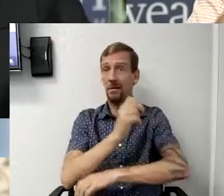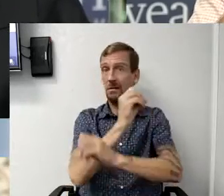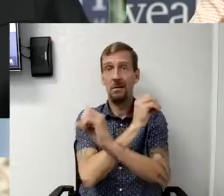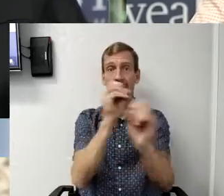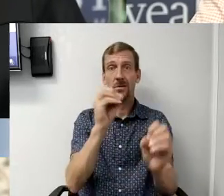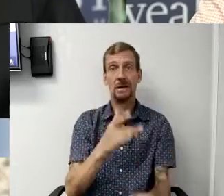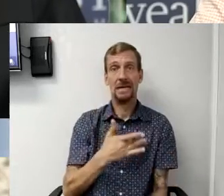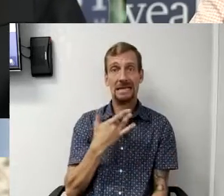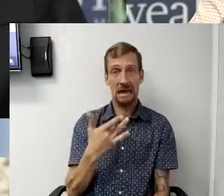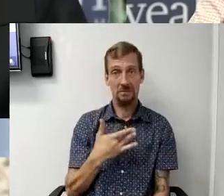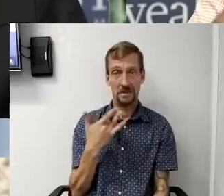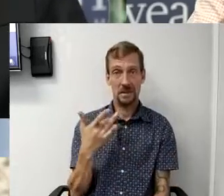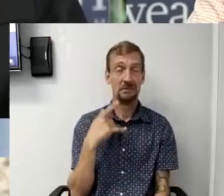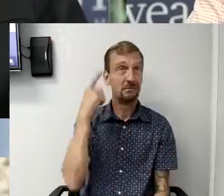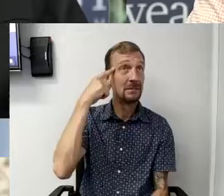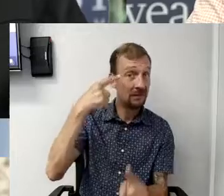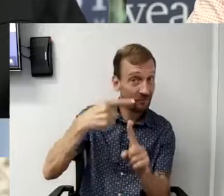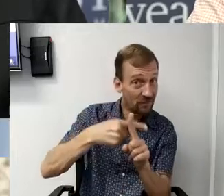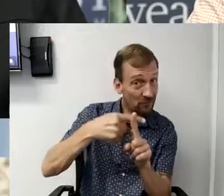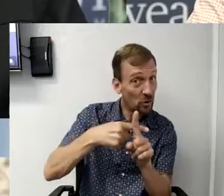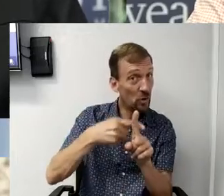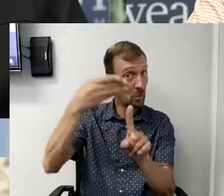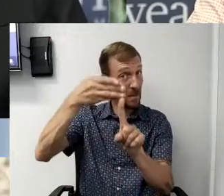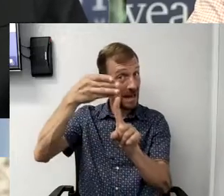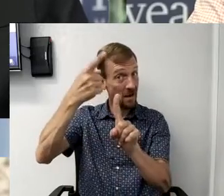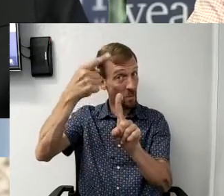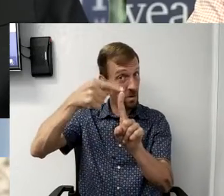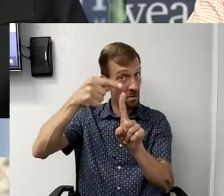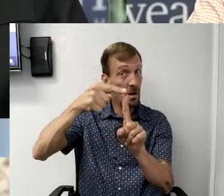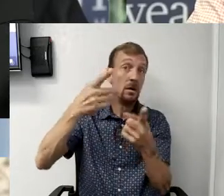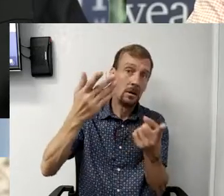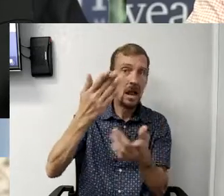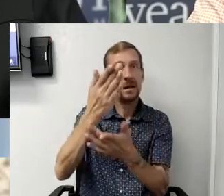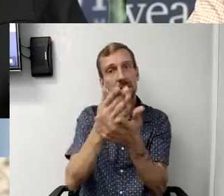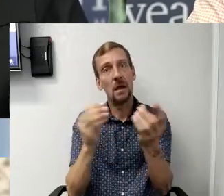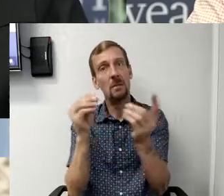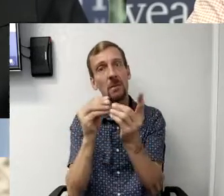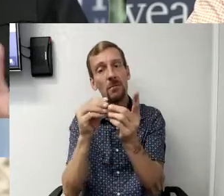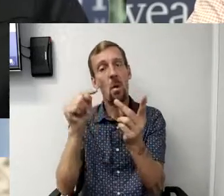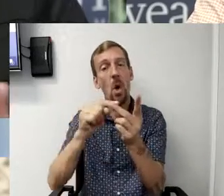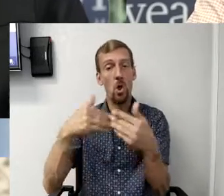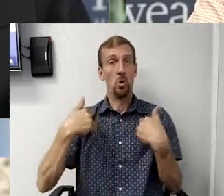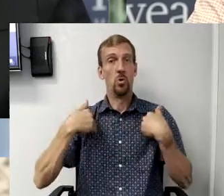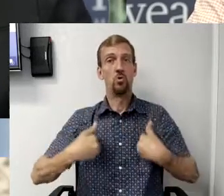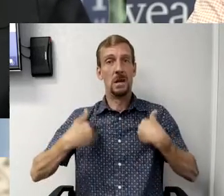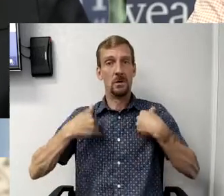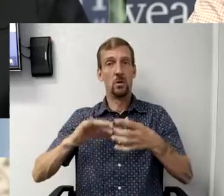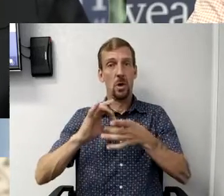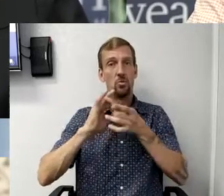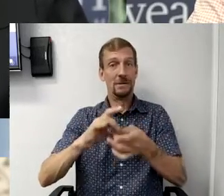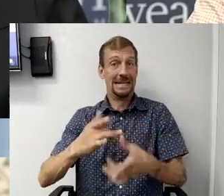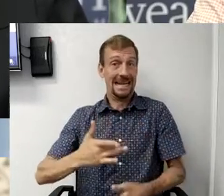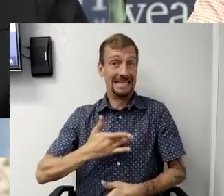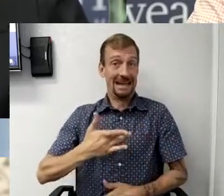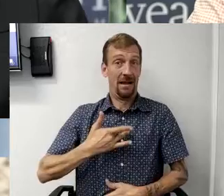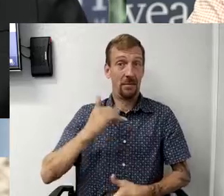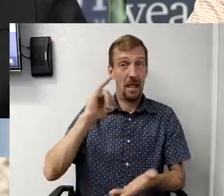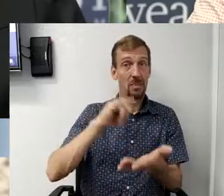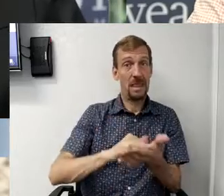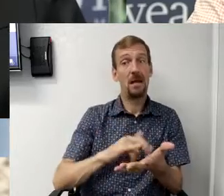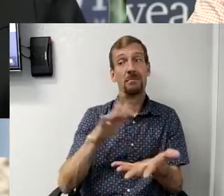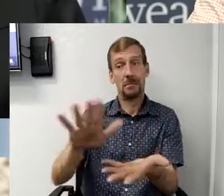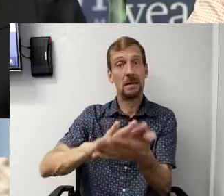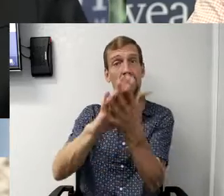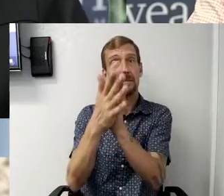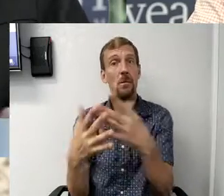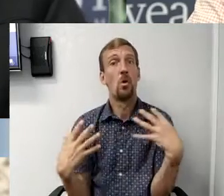symptoms, primarily a fever and some of the more respiratory related symptoms, then the patient is considered